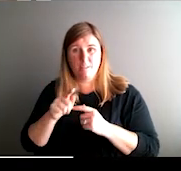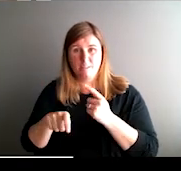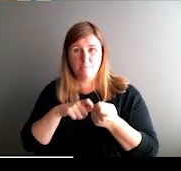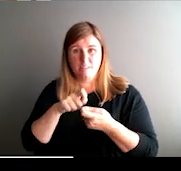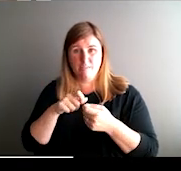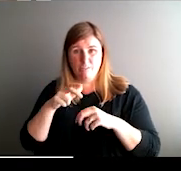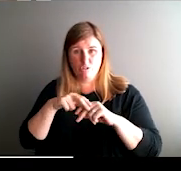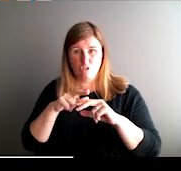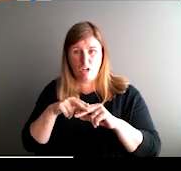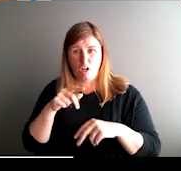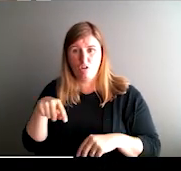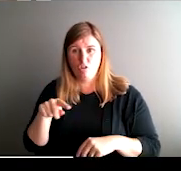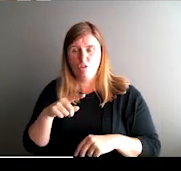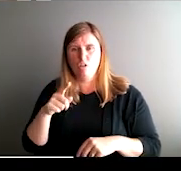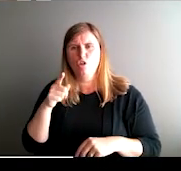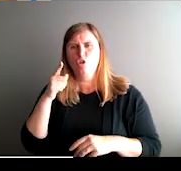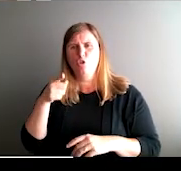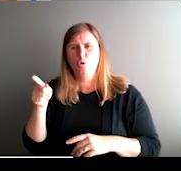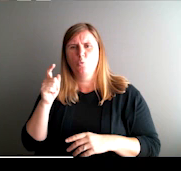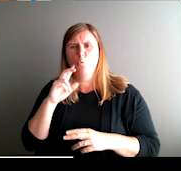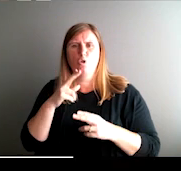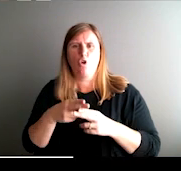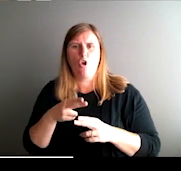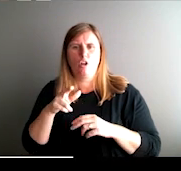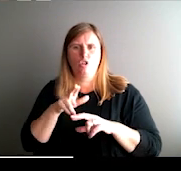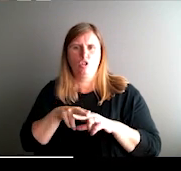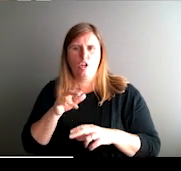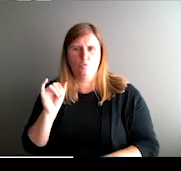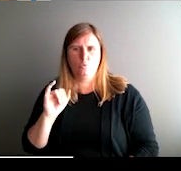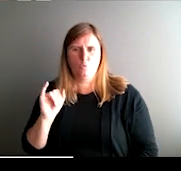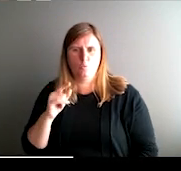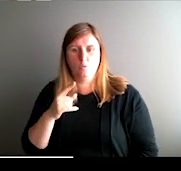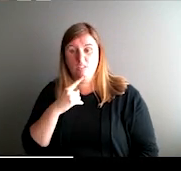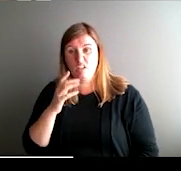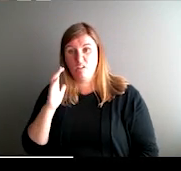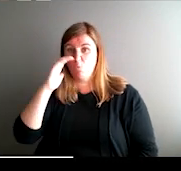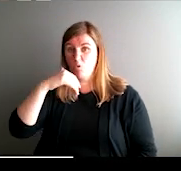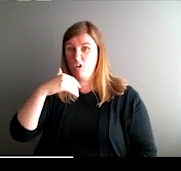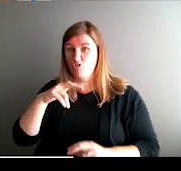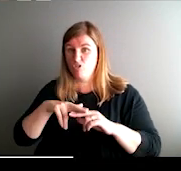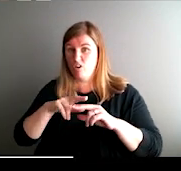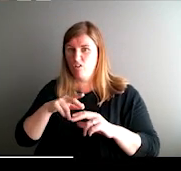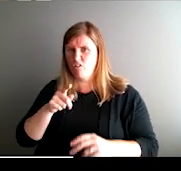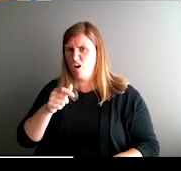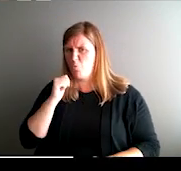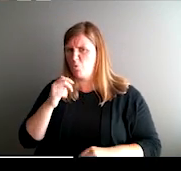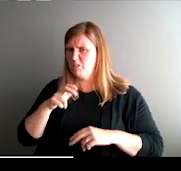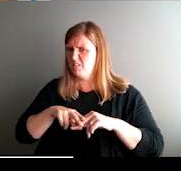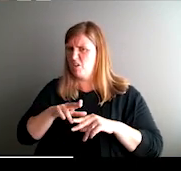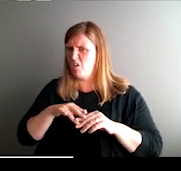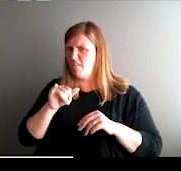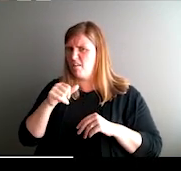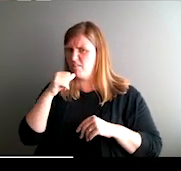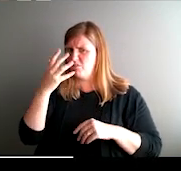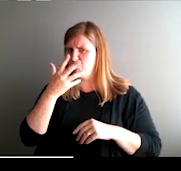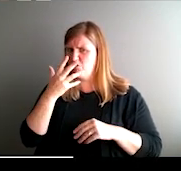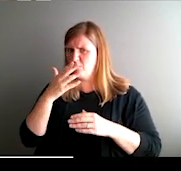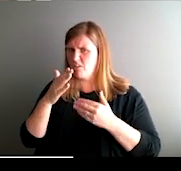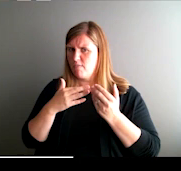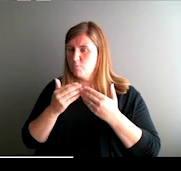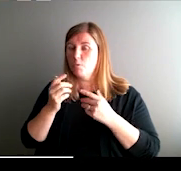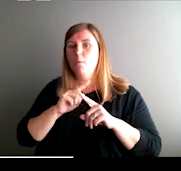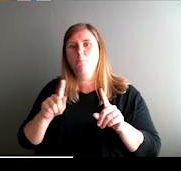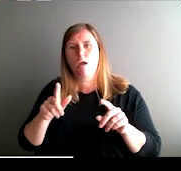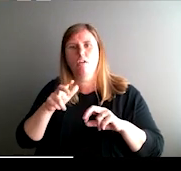particular chair, is that you would call it a chair. You might say it's a weird chair. You might say, I wouldn't sit on that. That doesn't look very comfortable. But